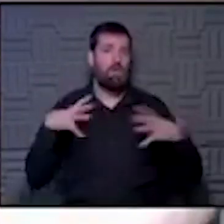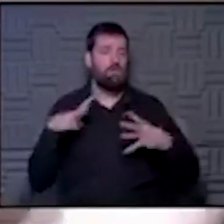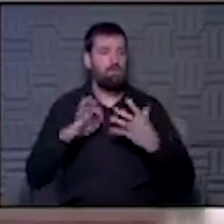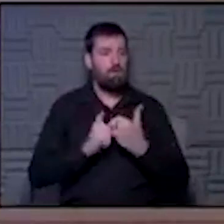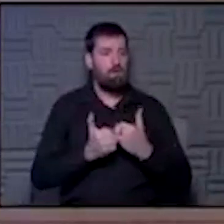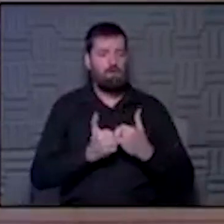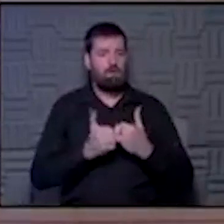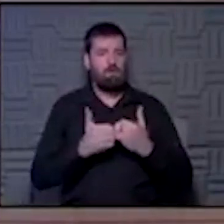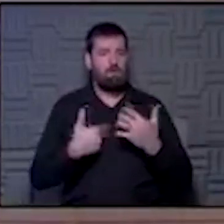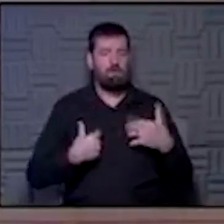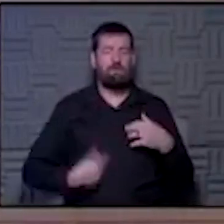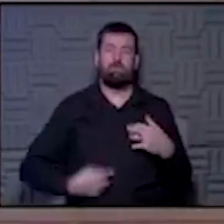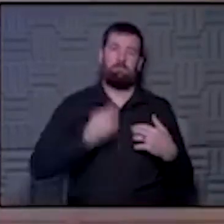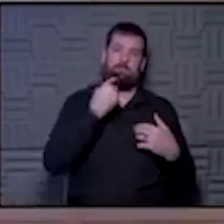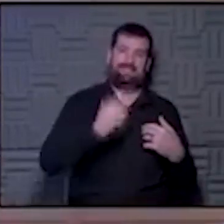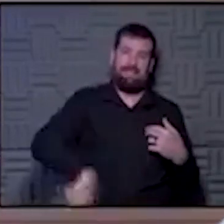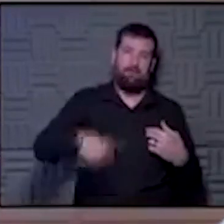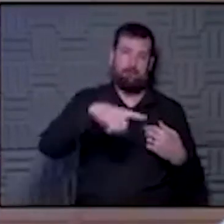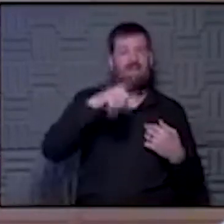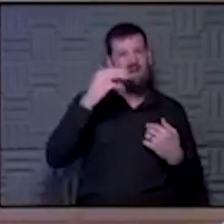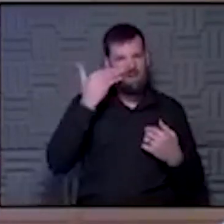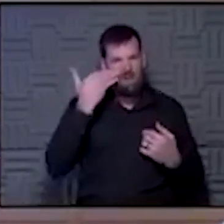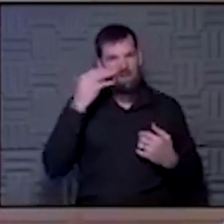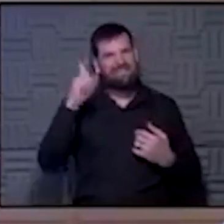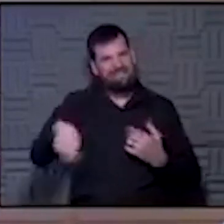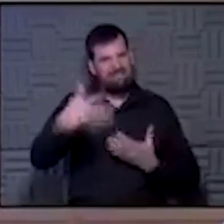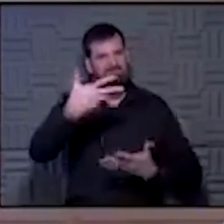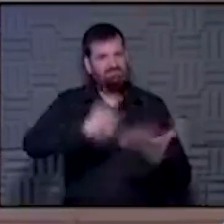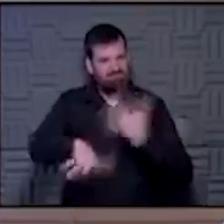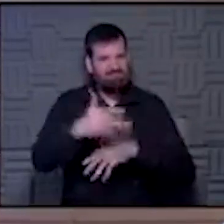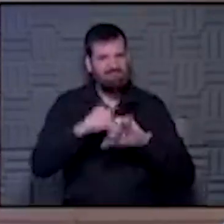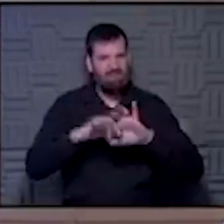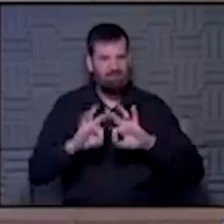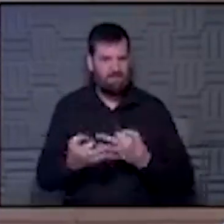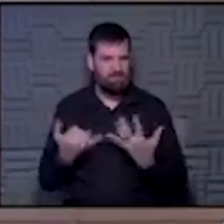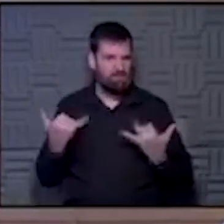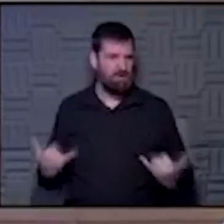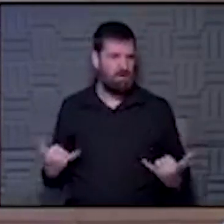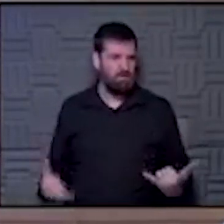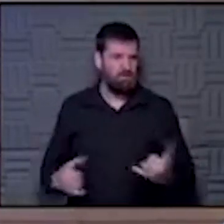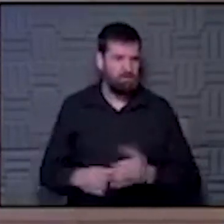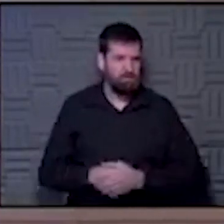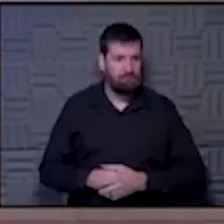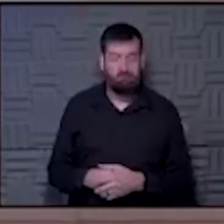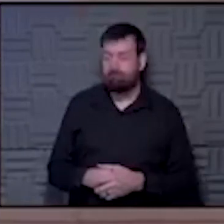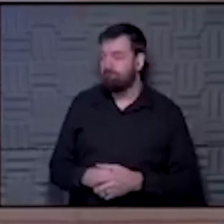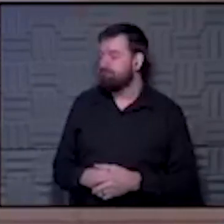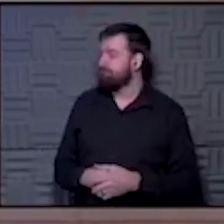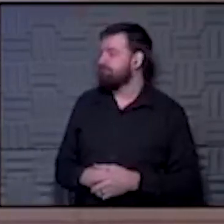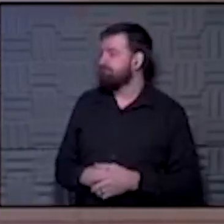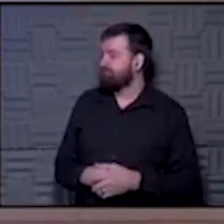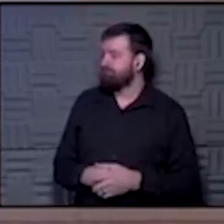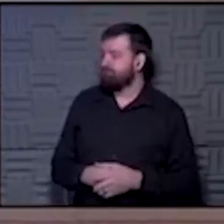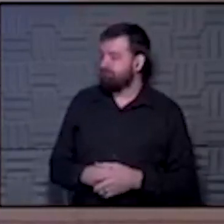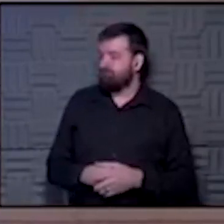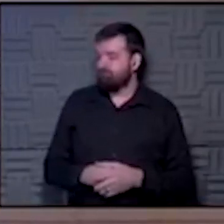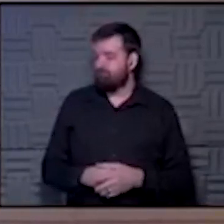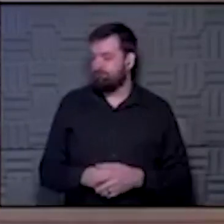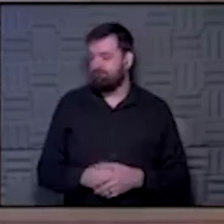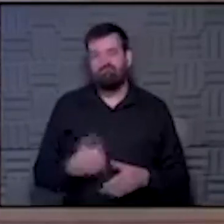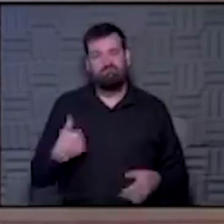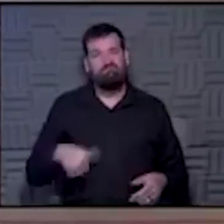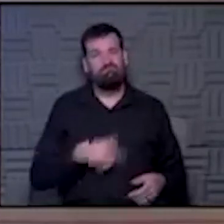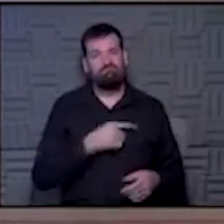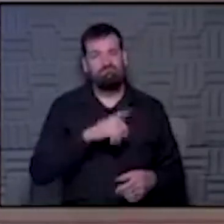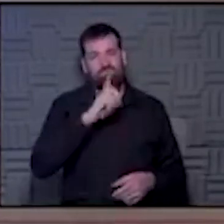miss them, and I know they need to be around family right now. I think this is something that we are all really